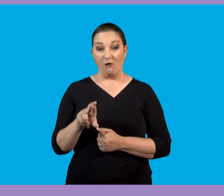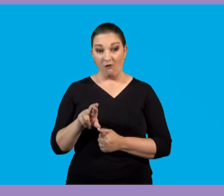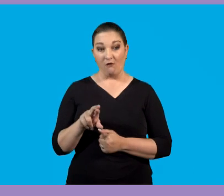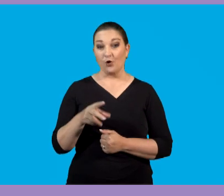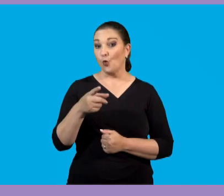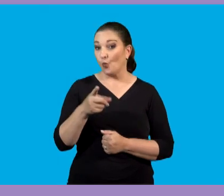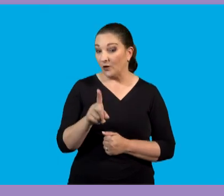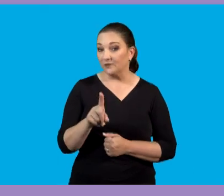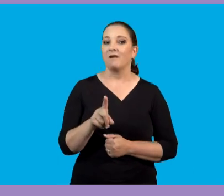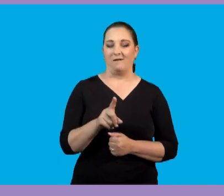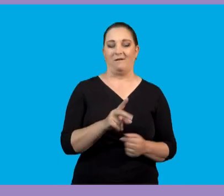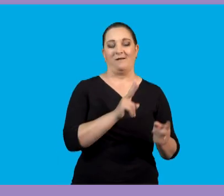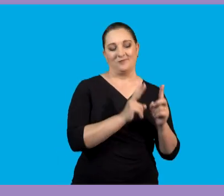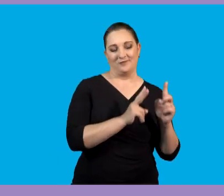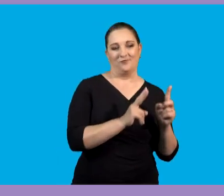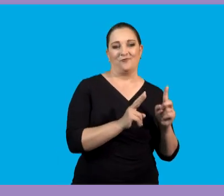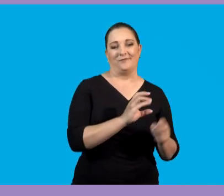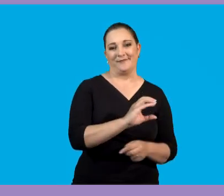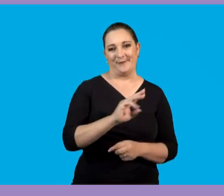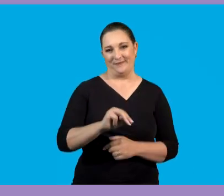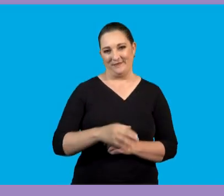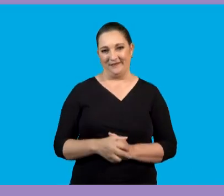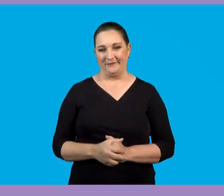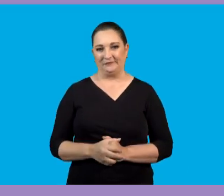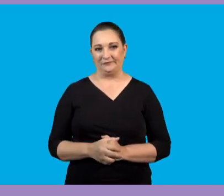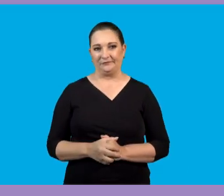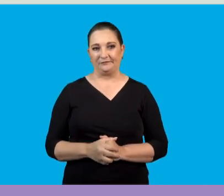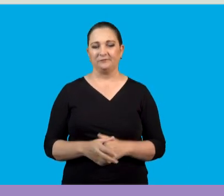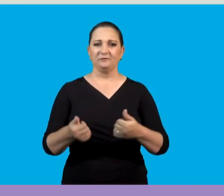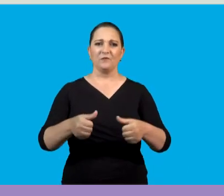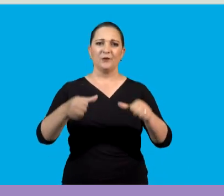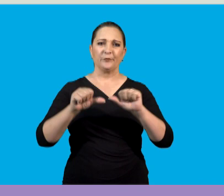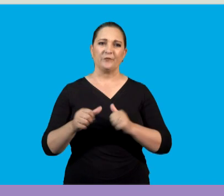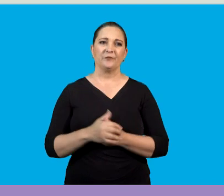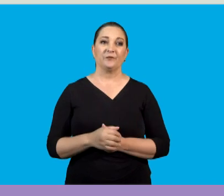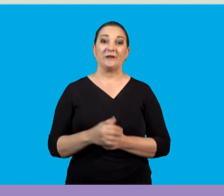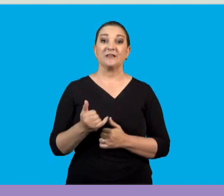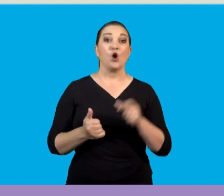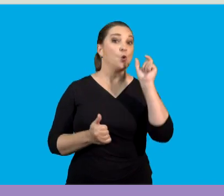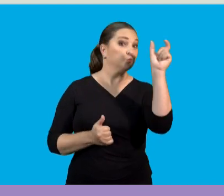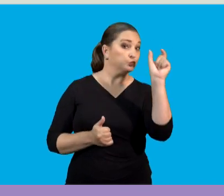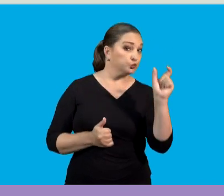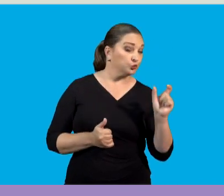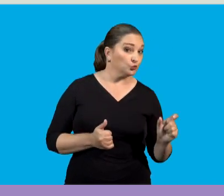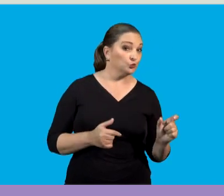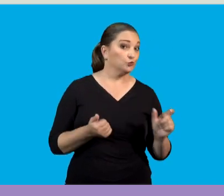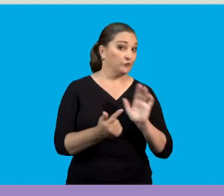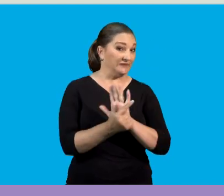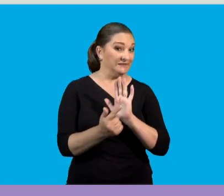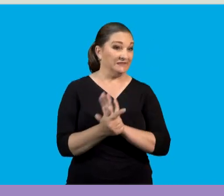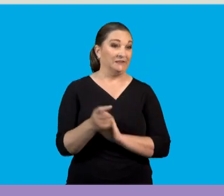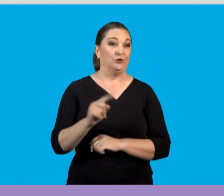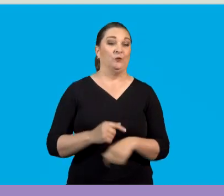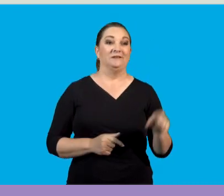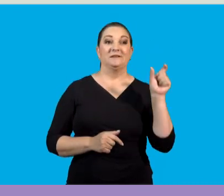So QR is 12 centimeters. Let's move on to the keywords that we are going to use during this